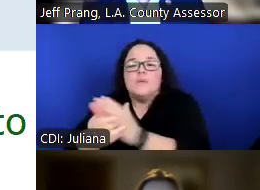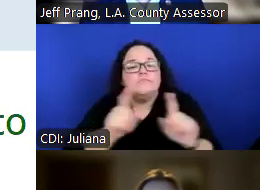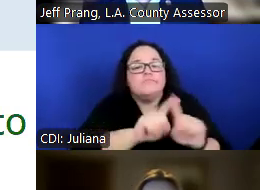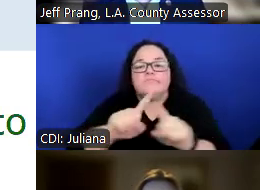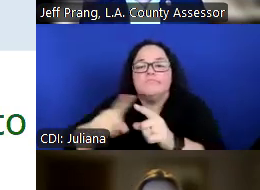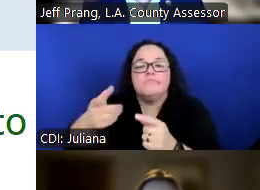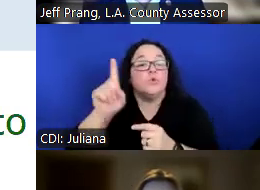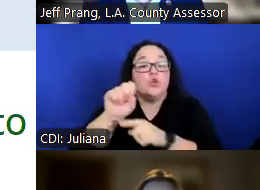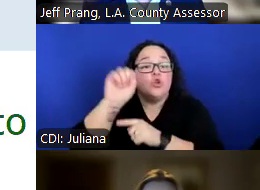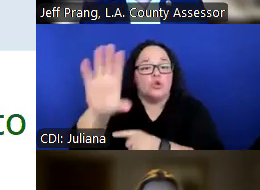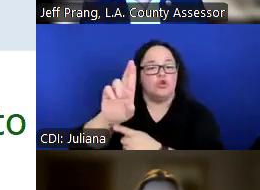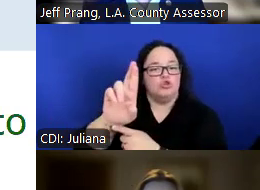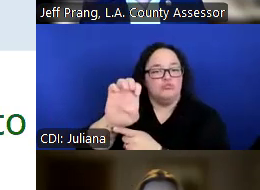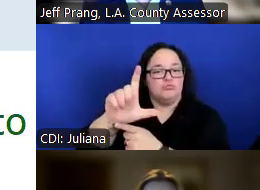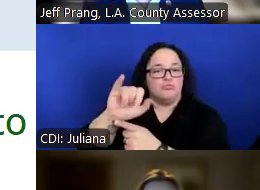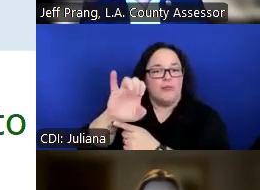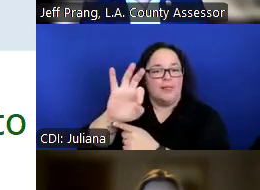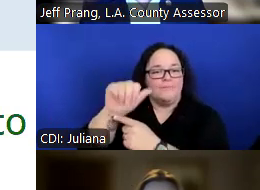relief@assessor.lacounty.gov.